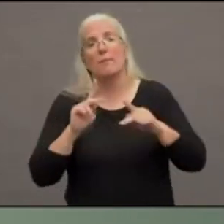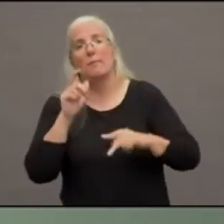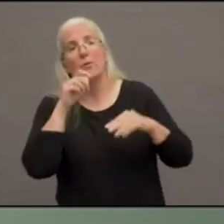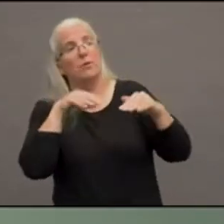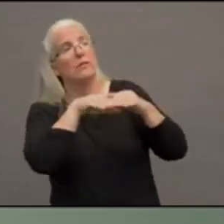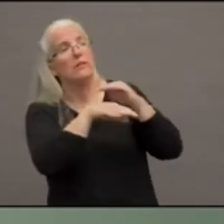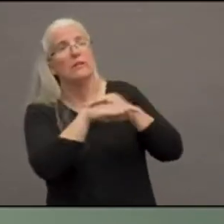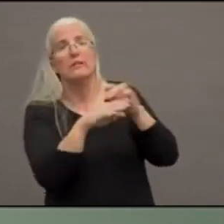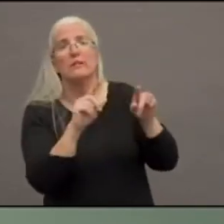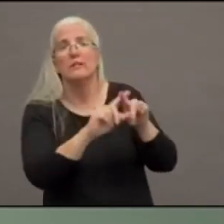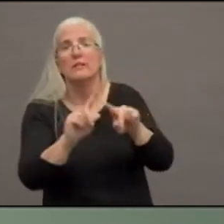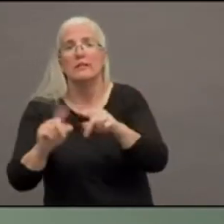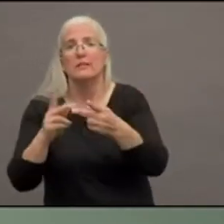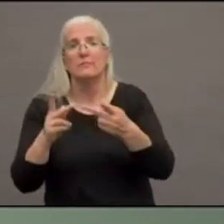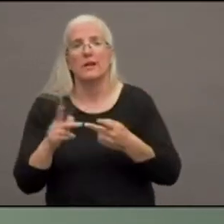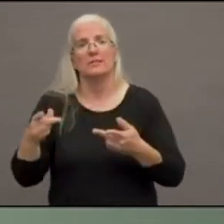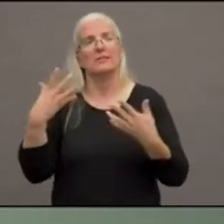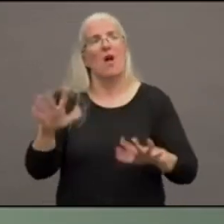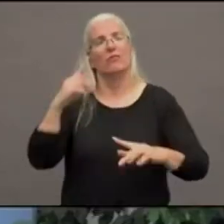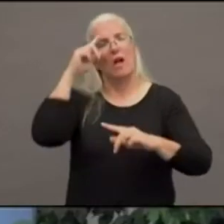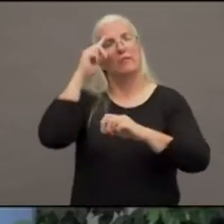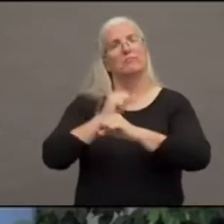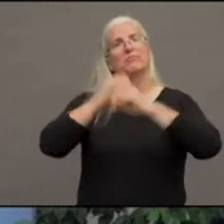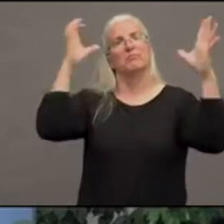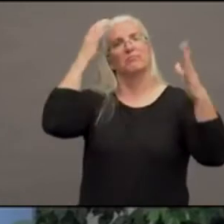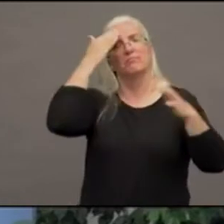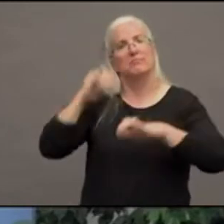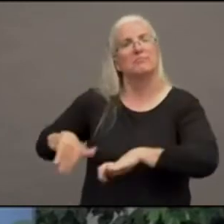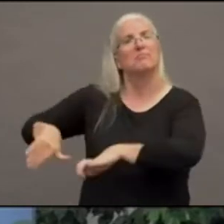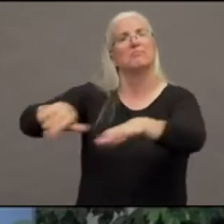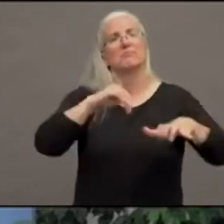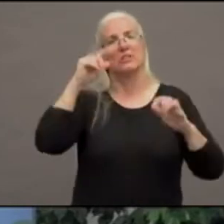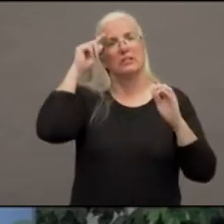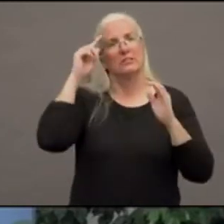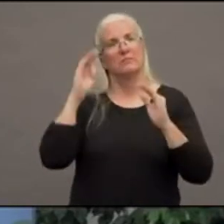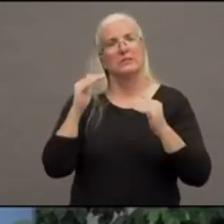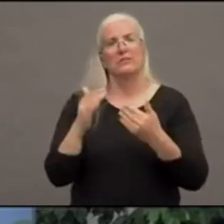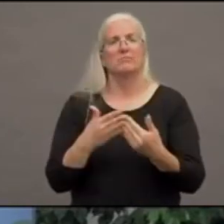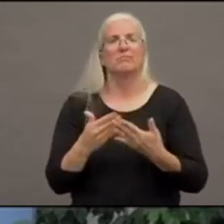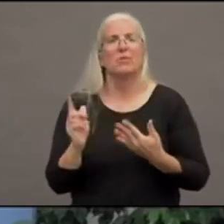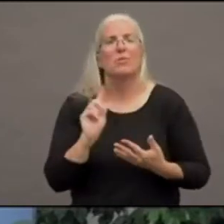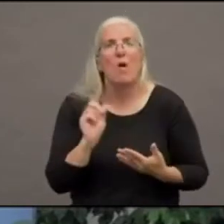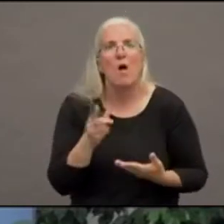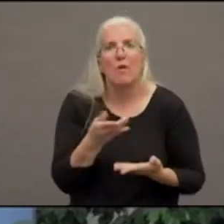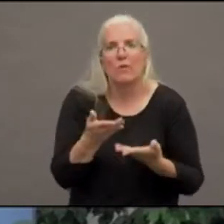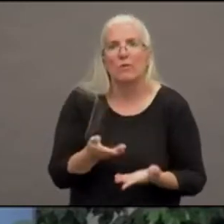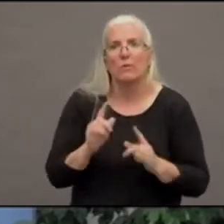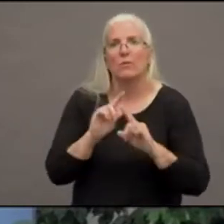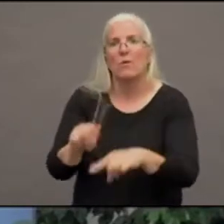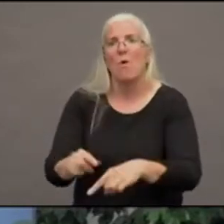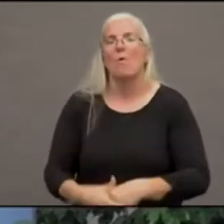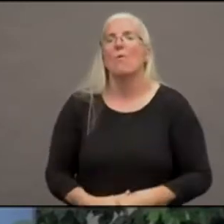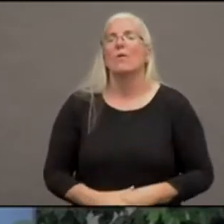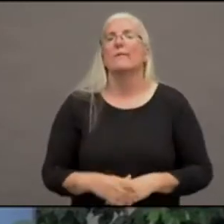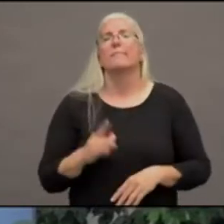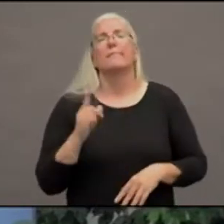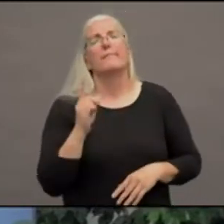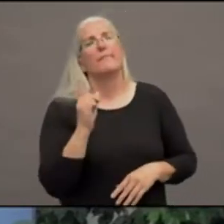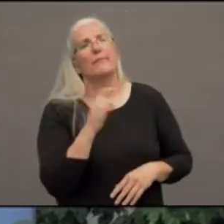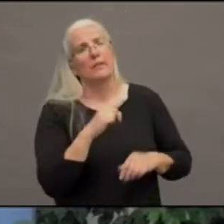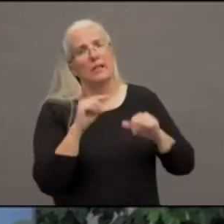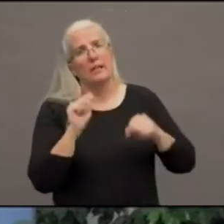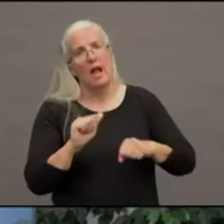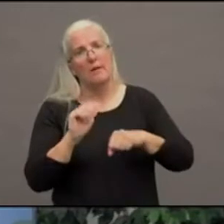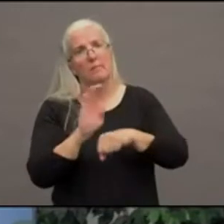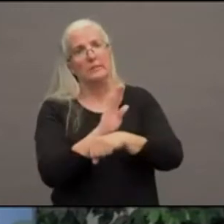is the new expectation wherever we go. So can a business operate on Monday if